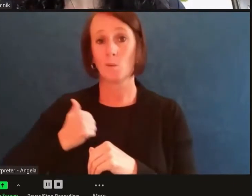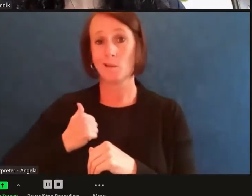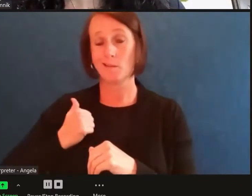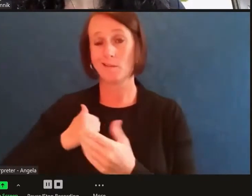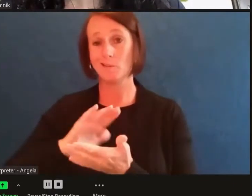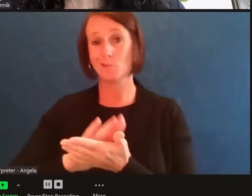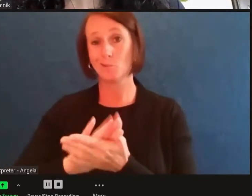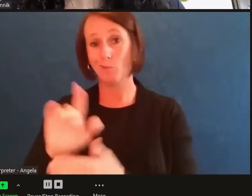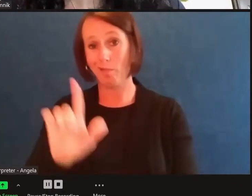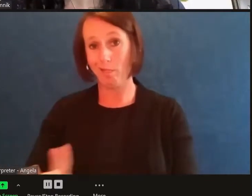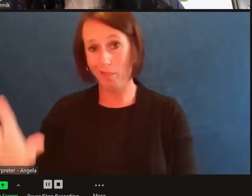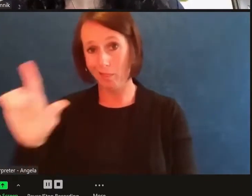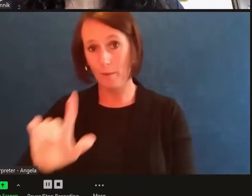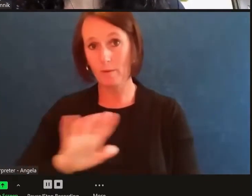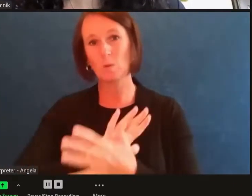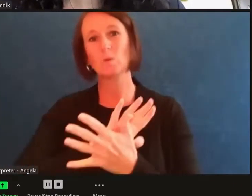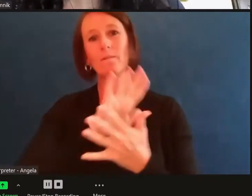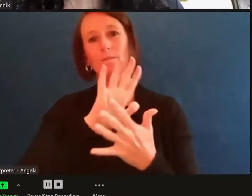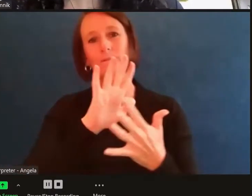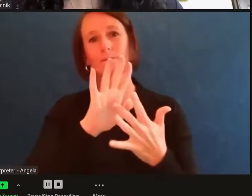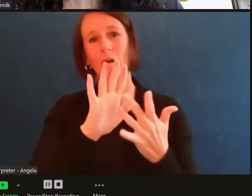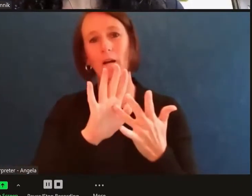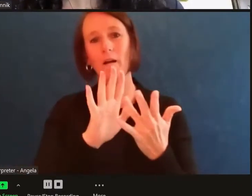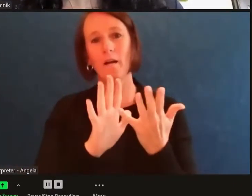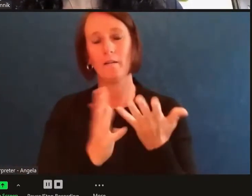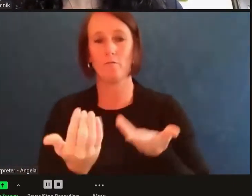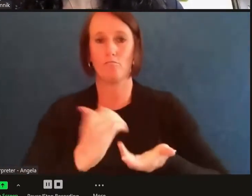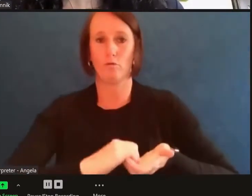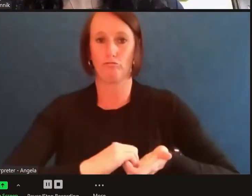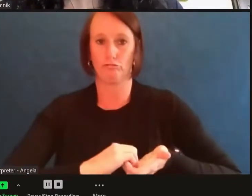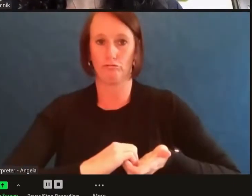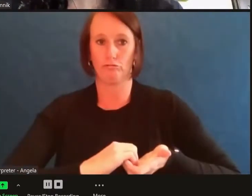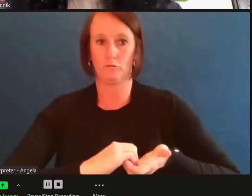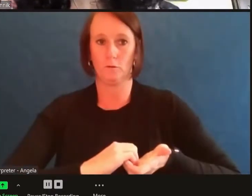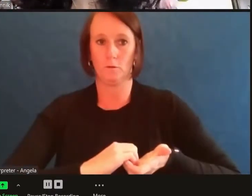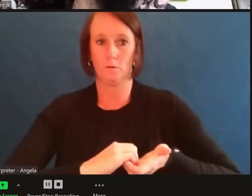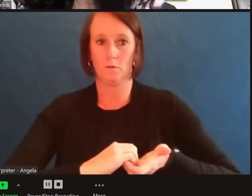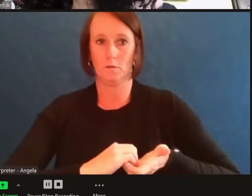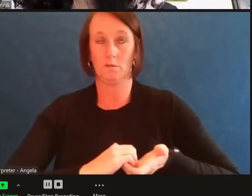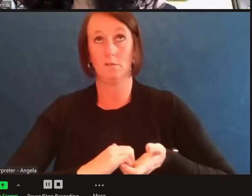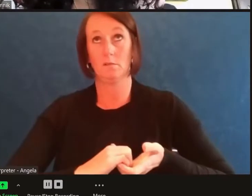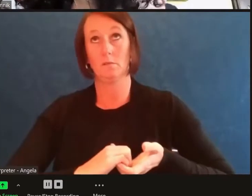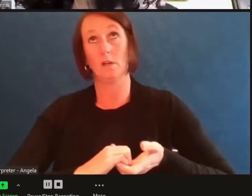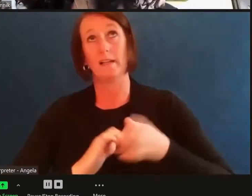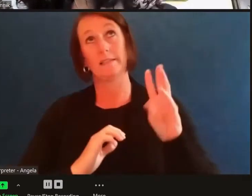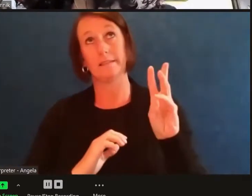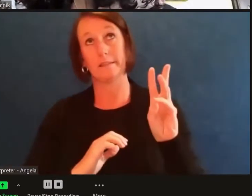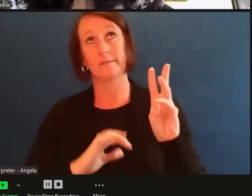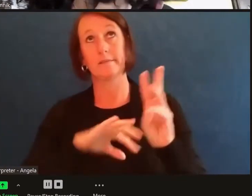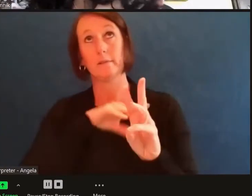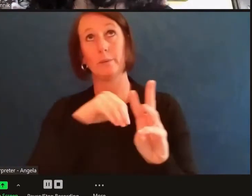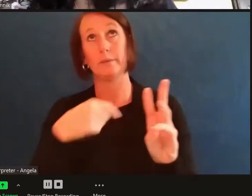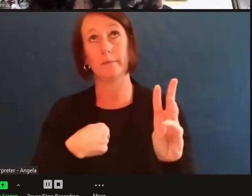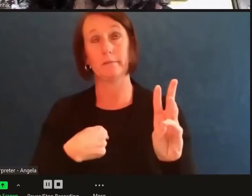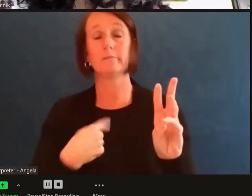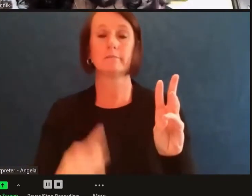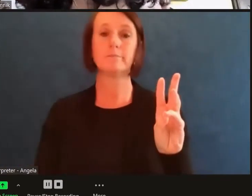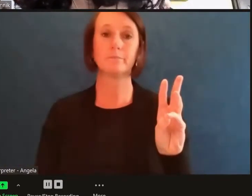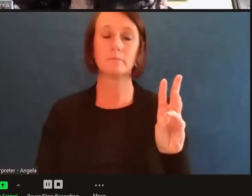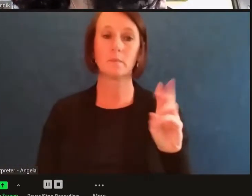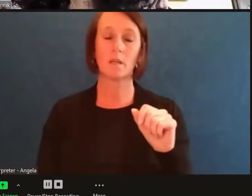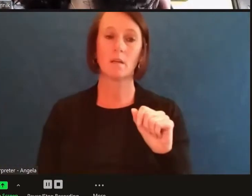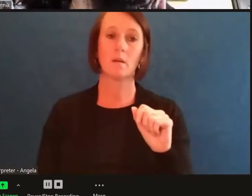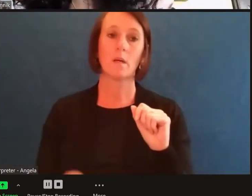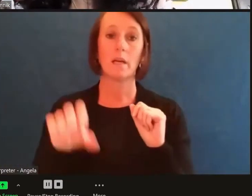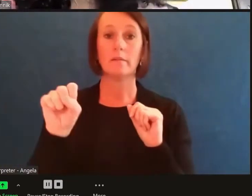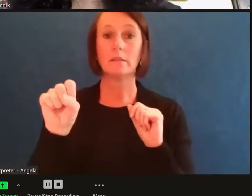those are our 5 founding sort of partners at this point, 5 organizations plus me, I guess. So the 6 partners. And we're doing subcommittees to